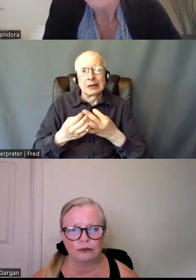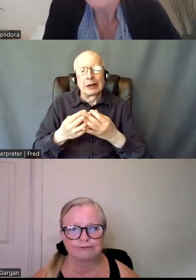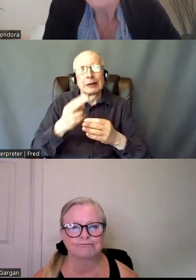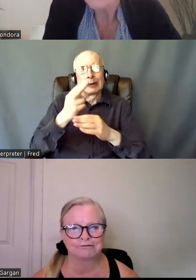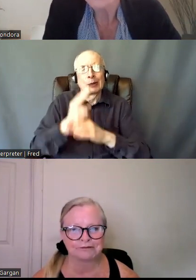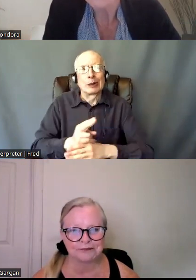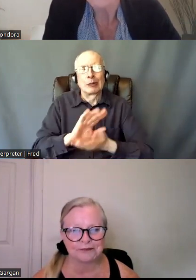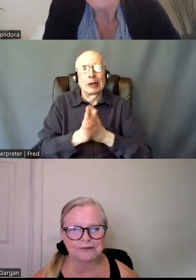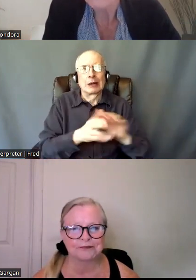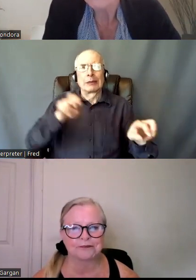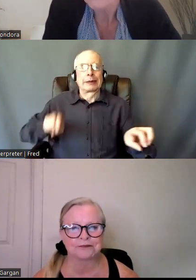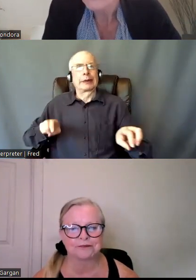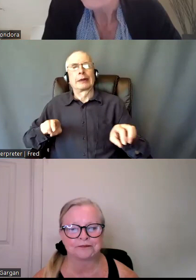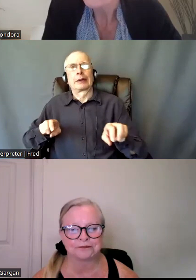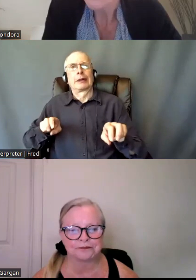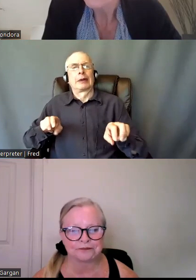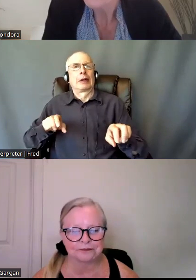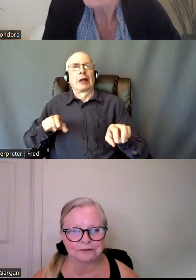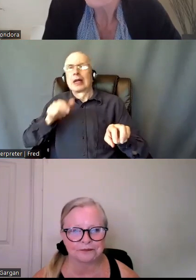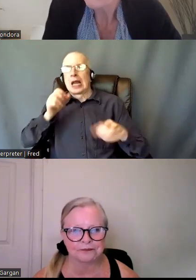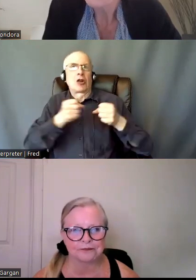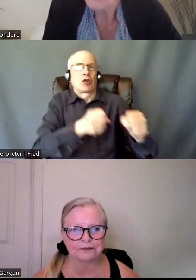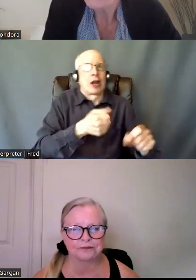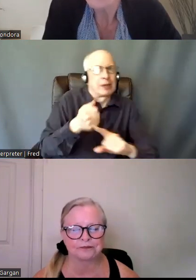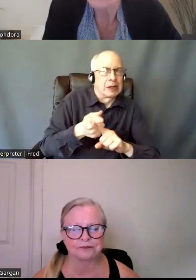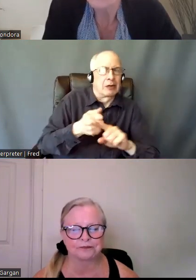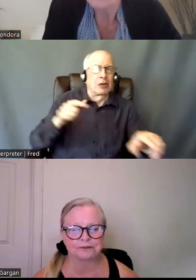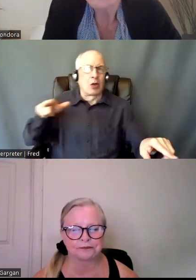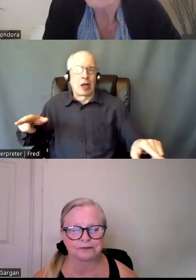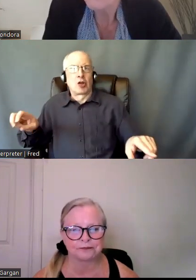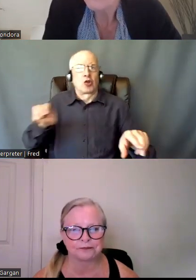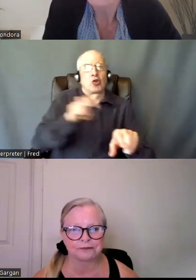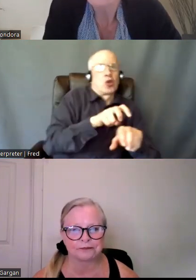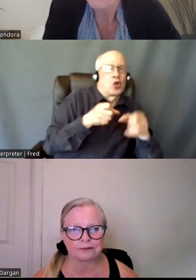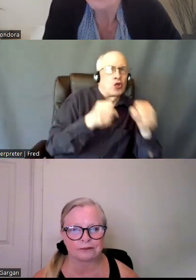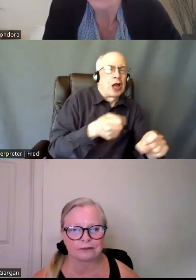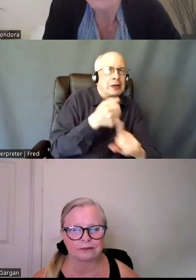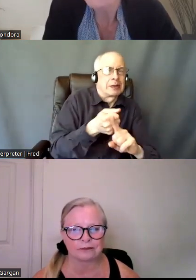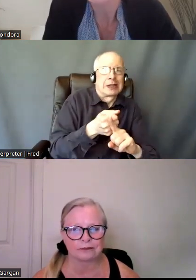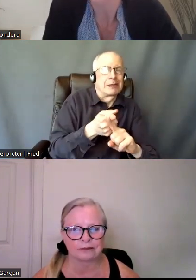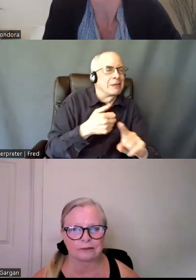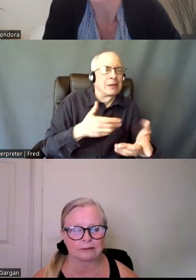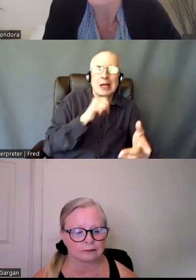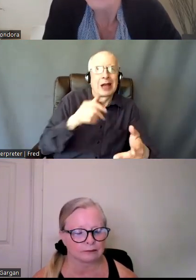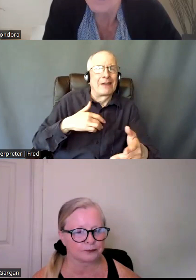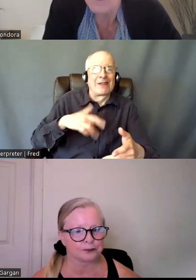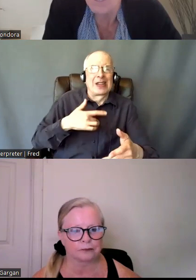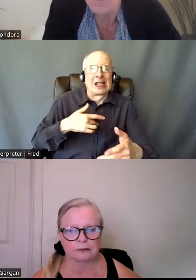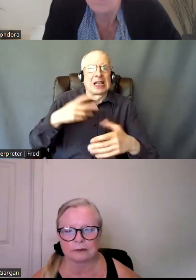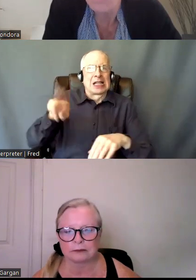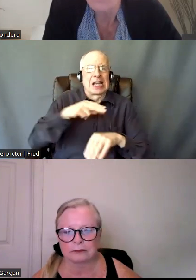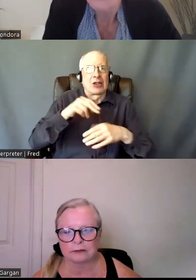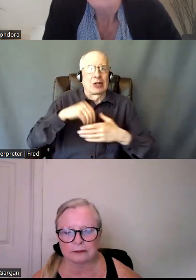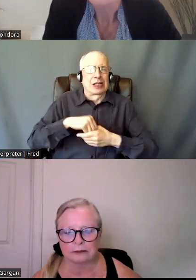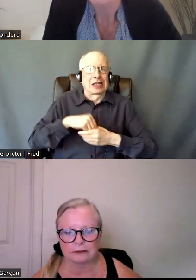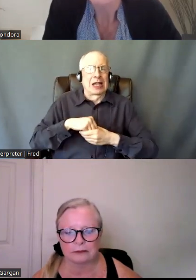for many years or decades, sliding on over and being in the driver's seat may not come naturally, and they might need a little driver's